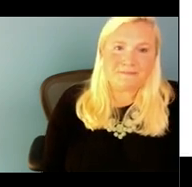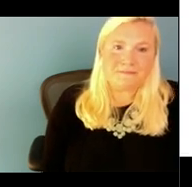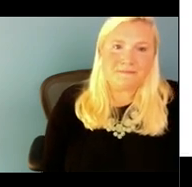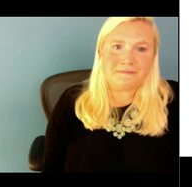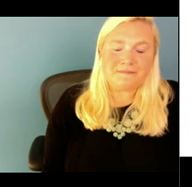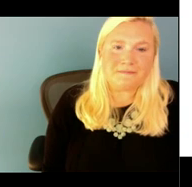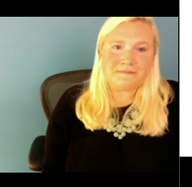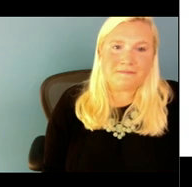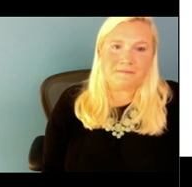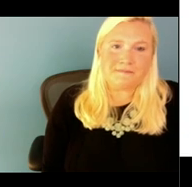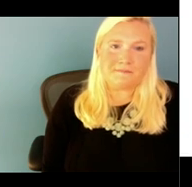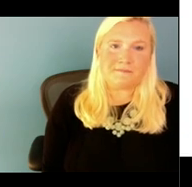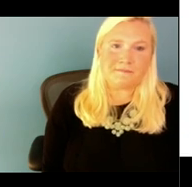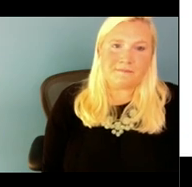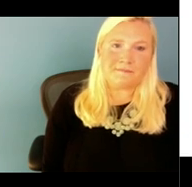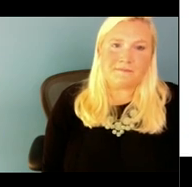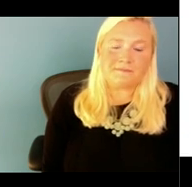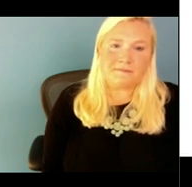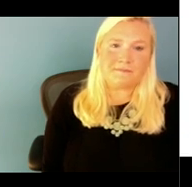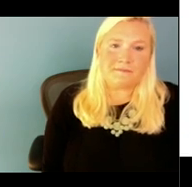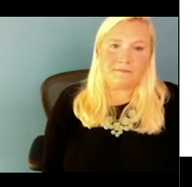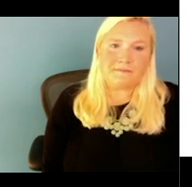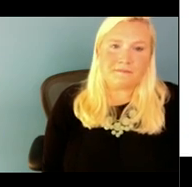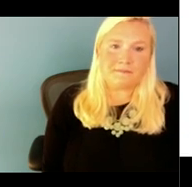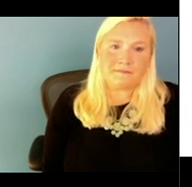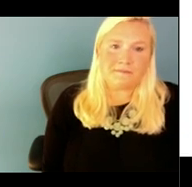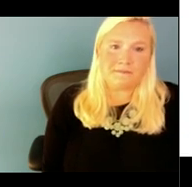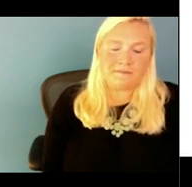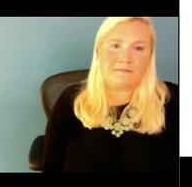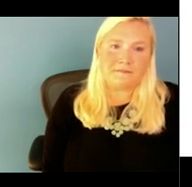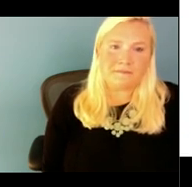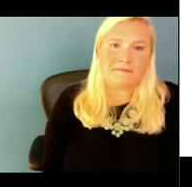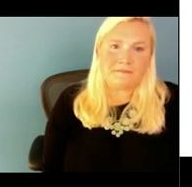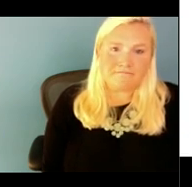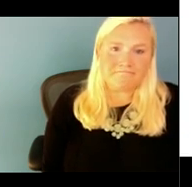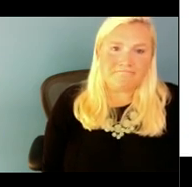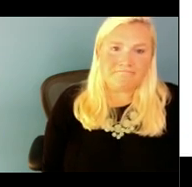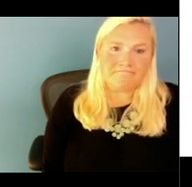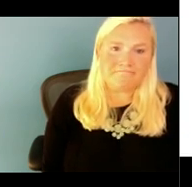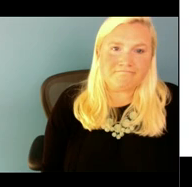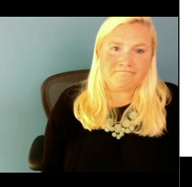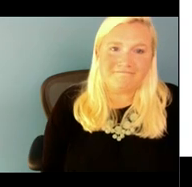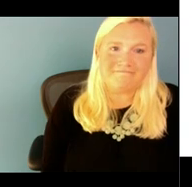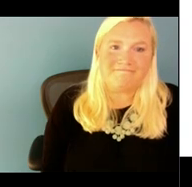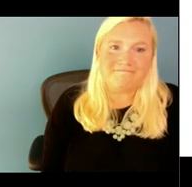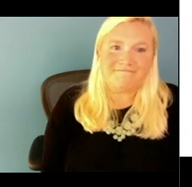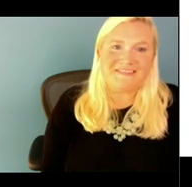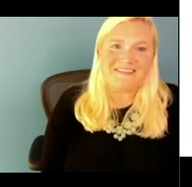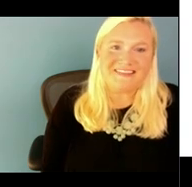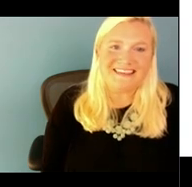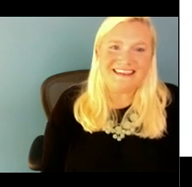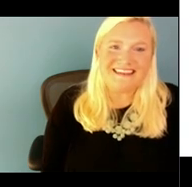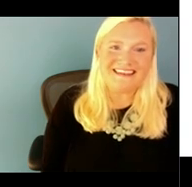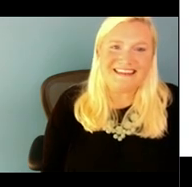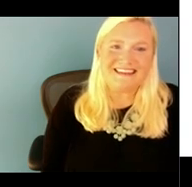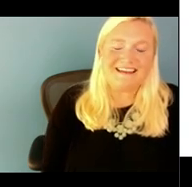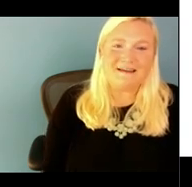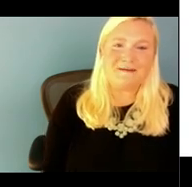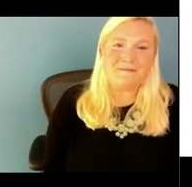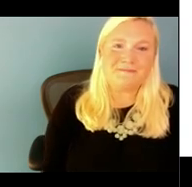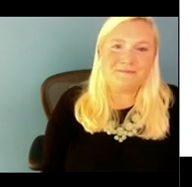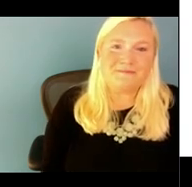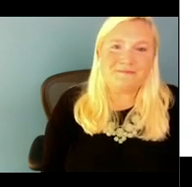being aware that adolescence is a time of great challenge anyway. So additional emphasis on,